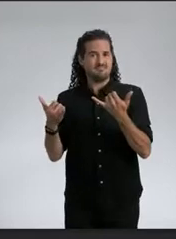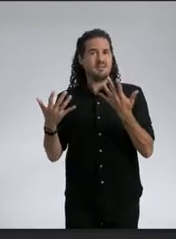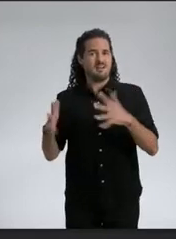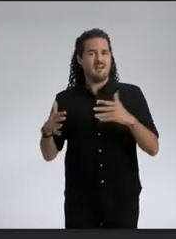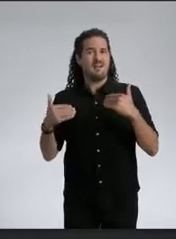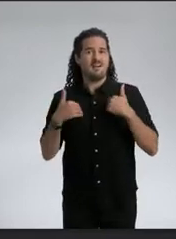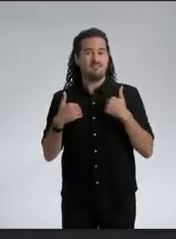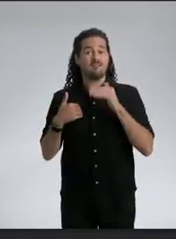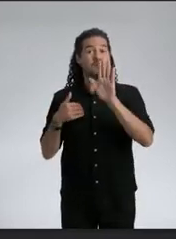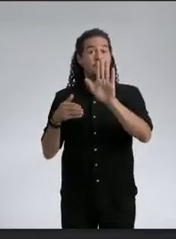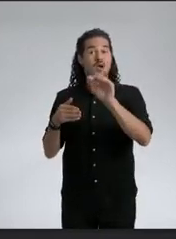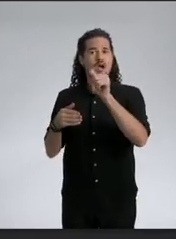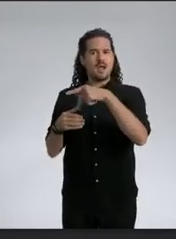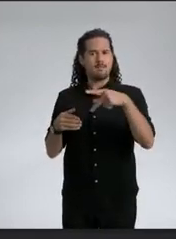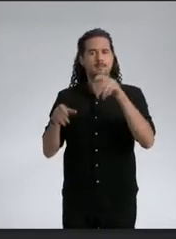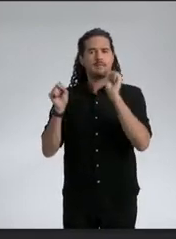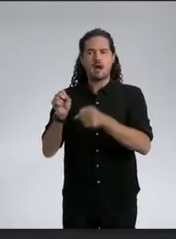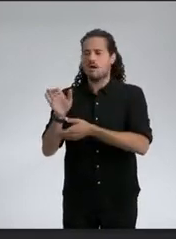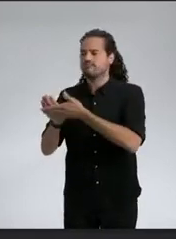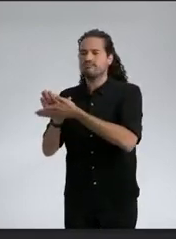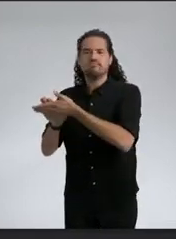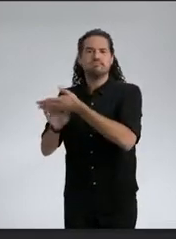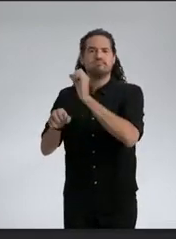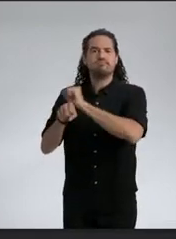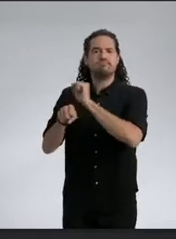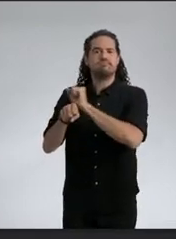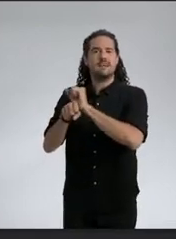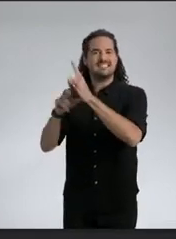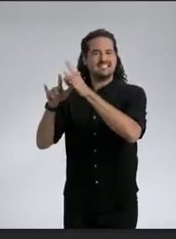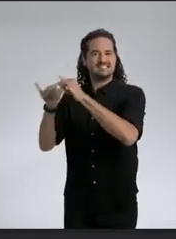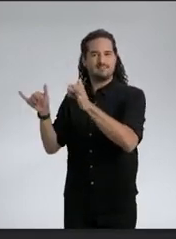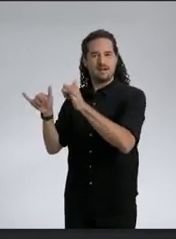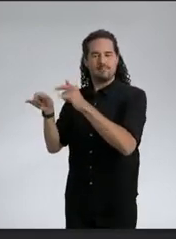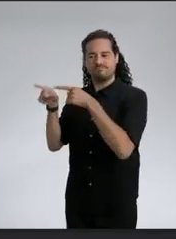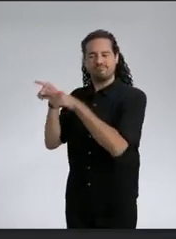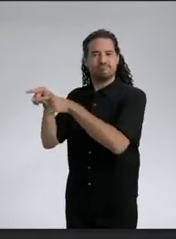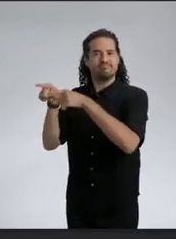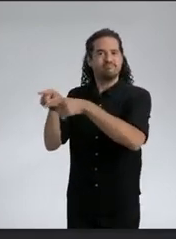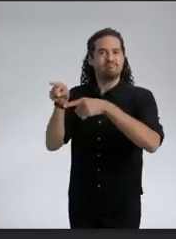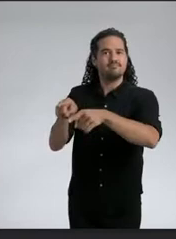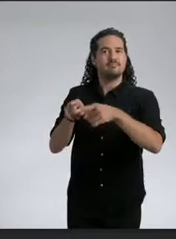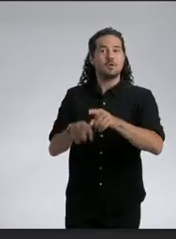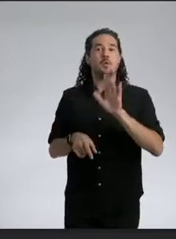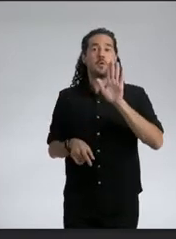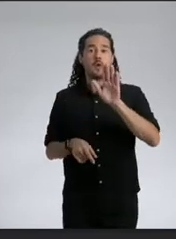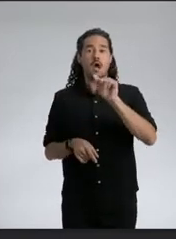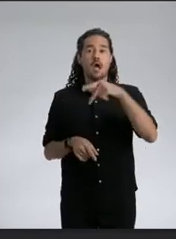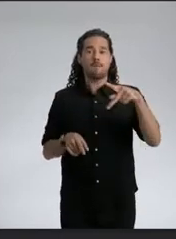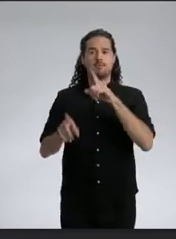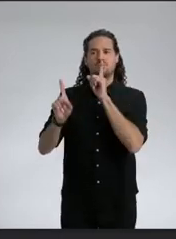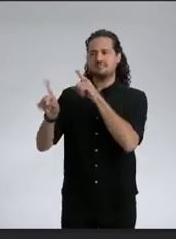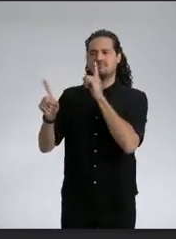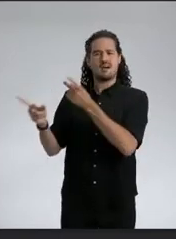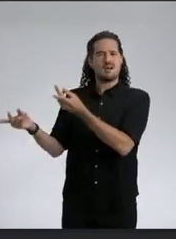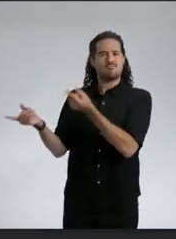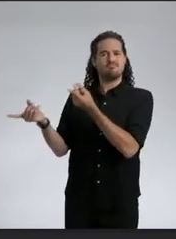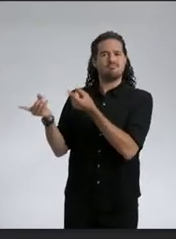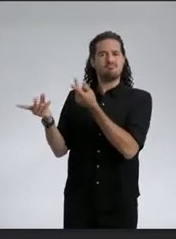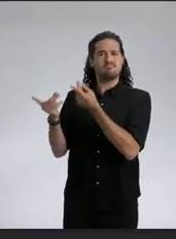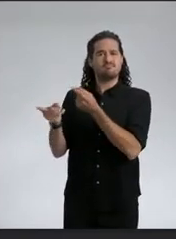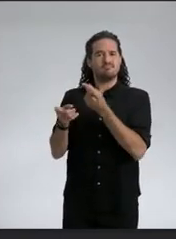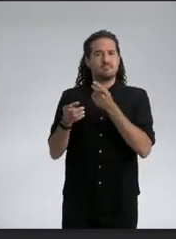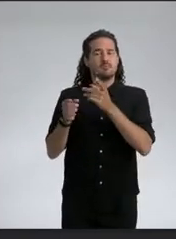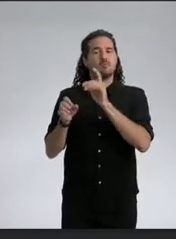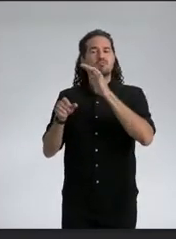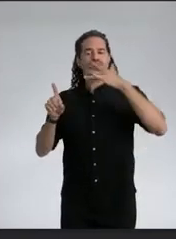multiple tasks at the same time, which helps your app stay responsive to user input while doing work in the background, like a weather